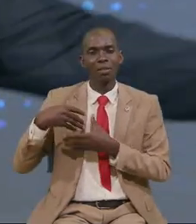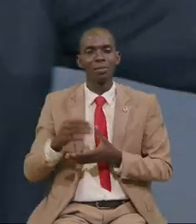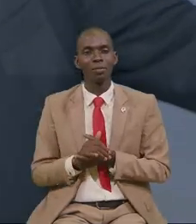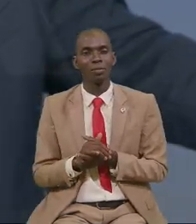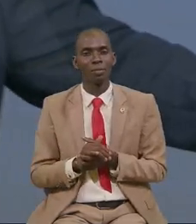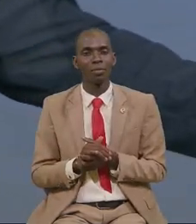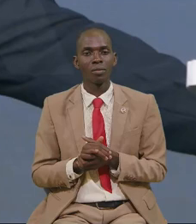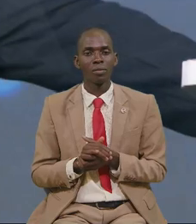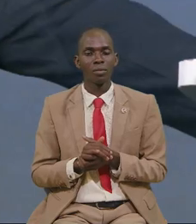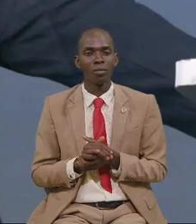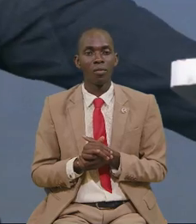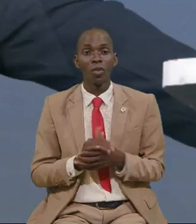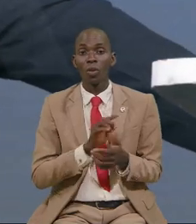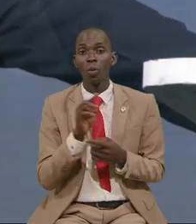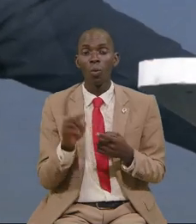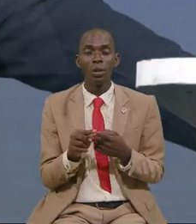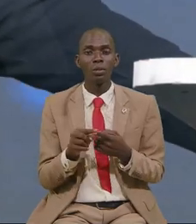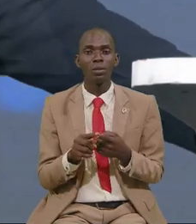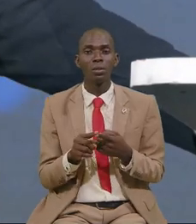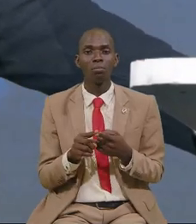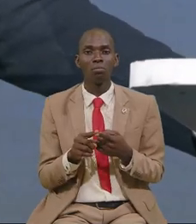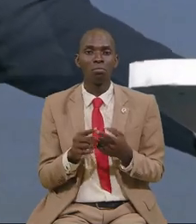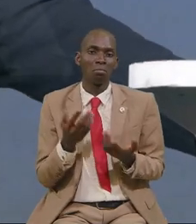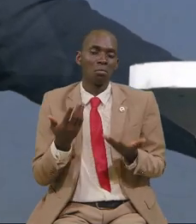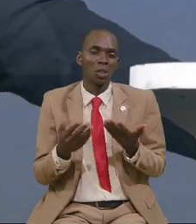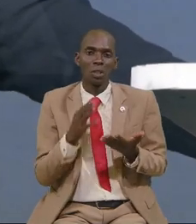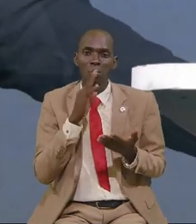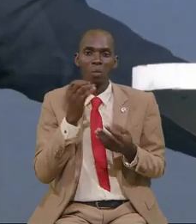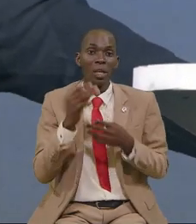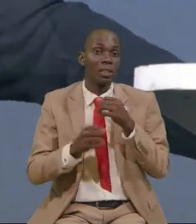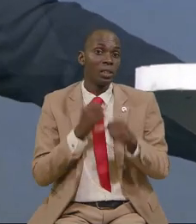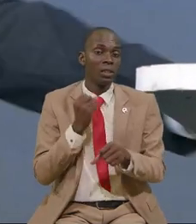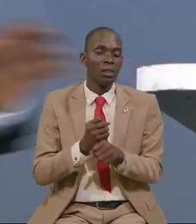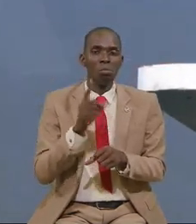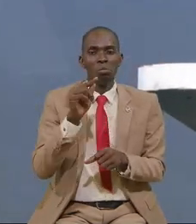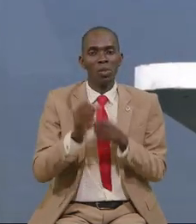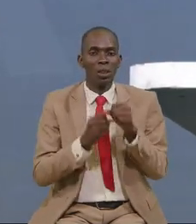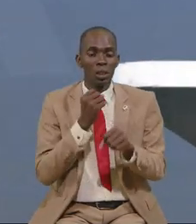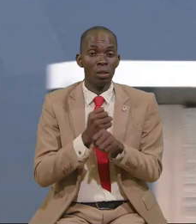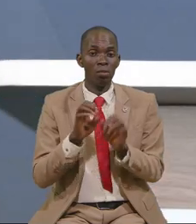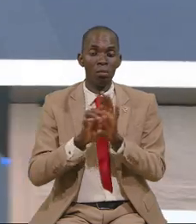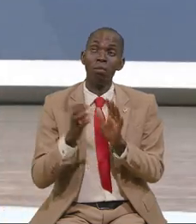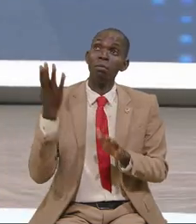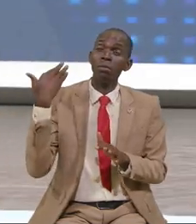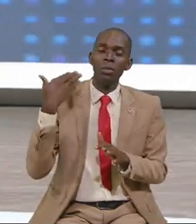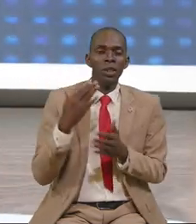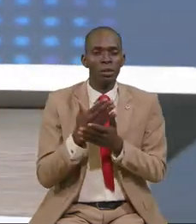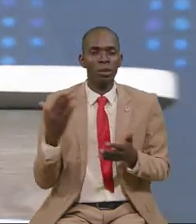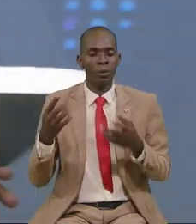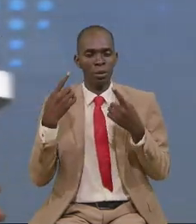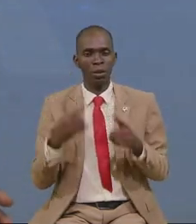Well, when they were maybe many years ago, 20 years ago, something happens, and the way